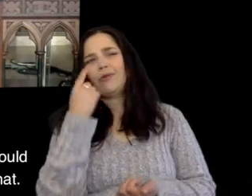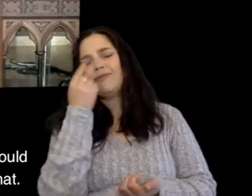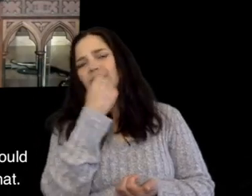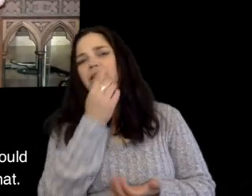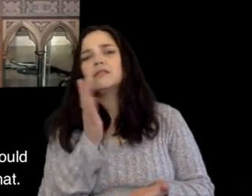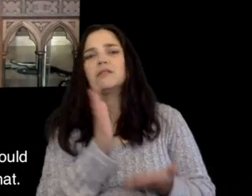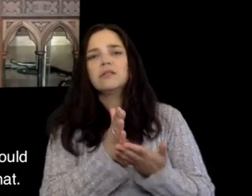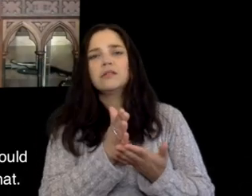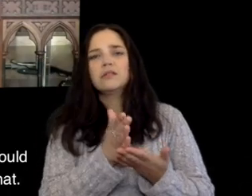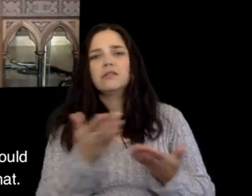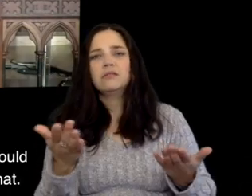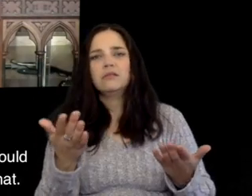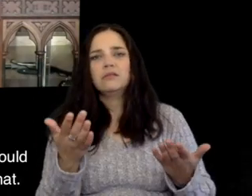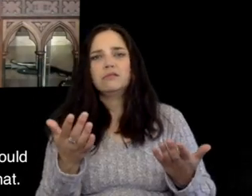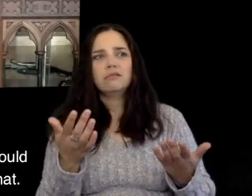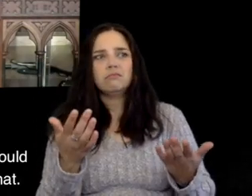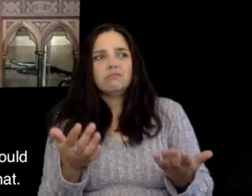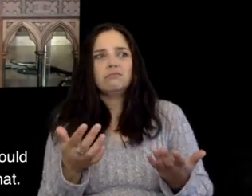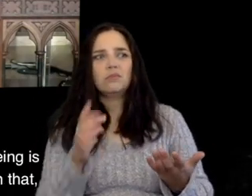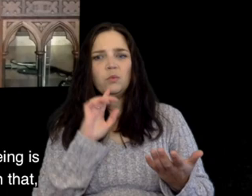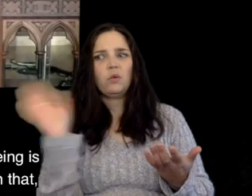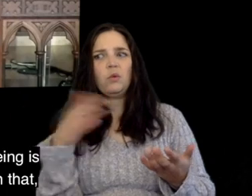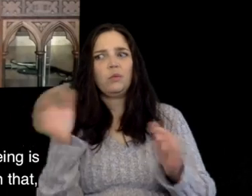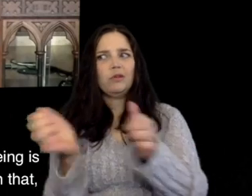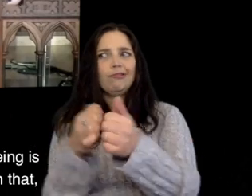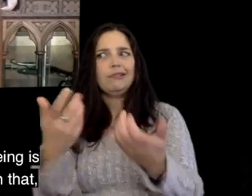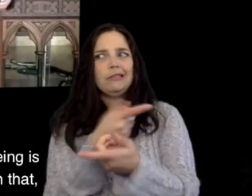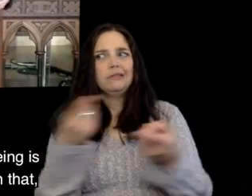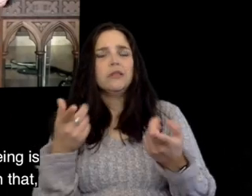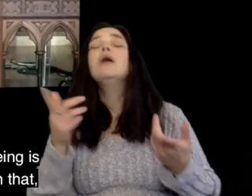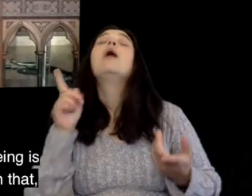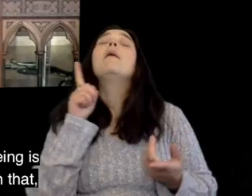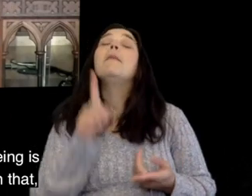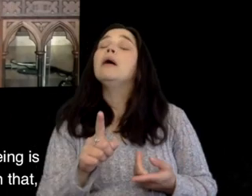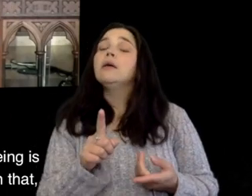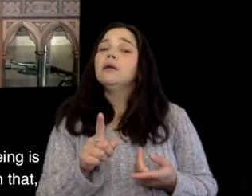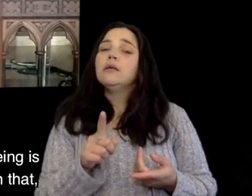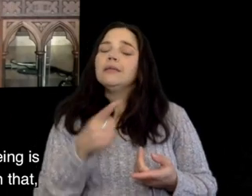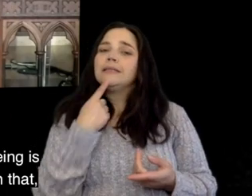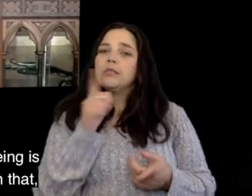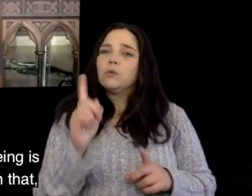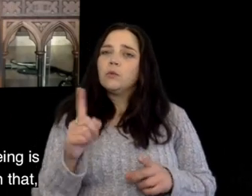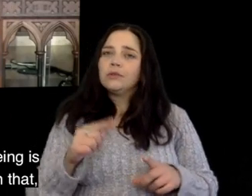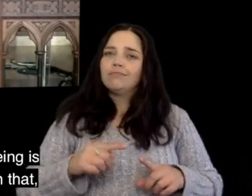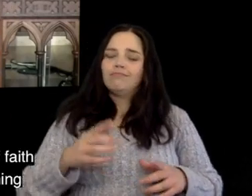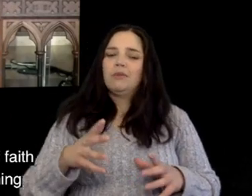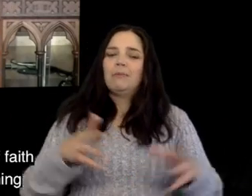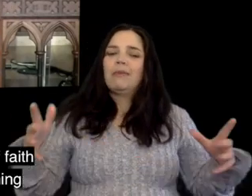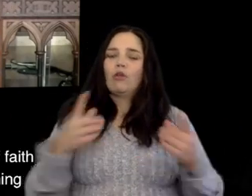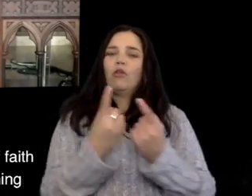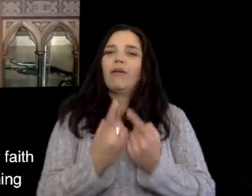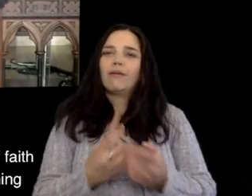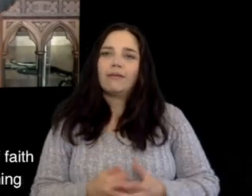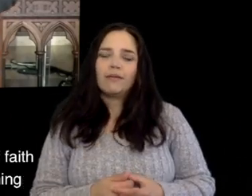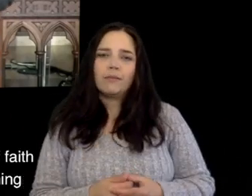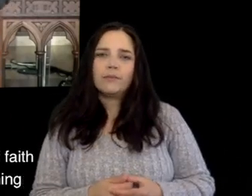That's obvious. In fact, his readers would have agreed with that. What he's actually saying is something bigger than